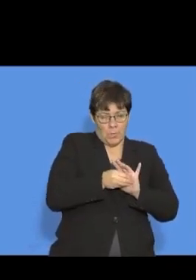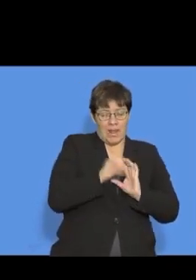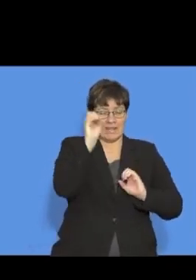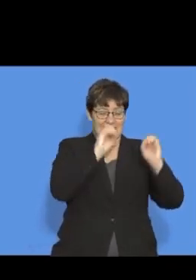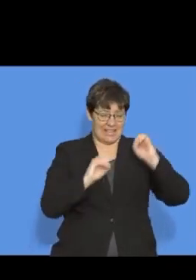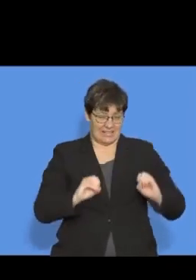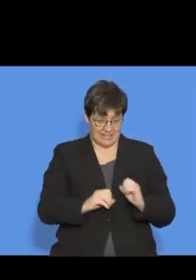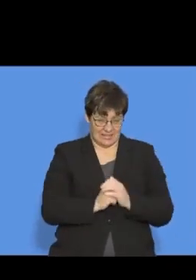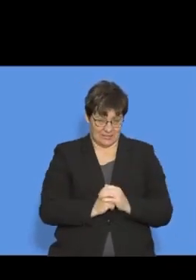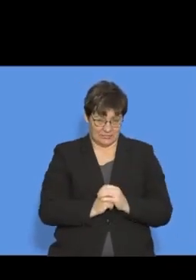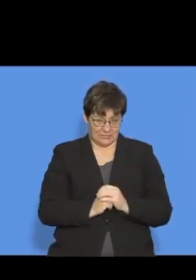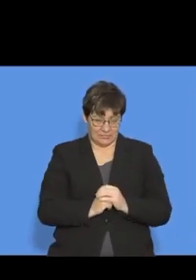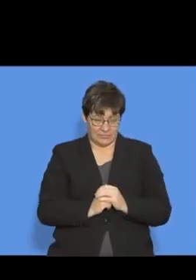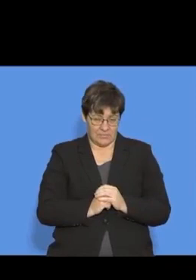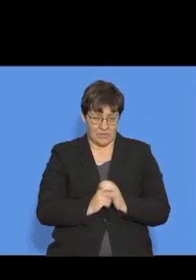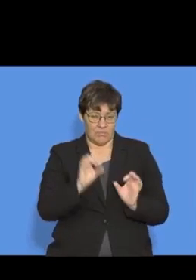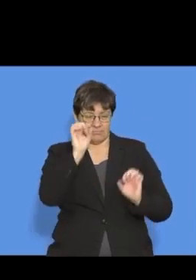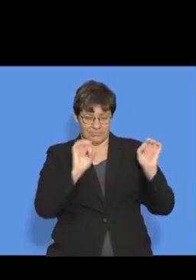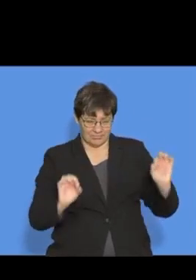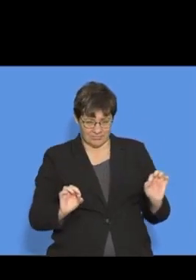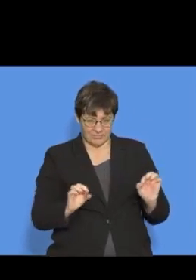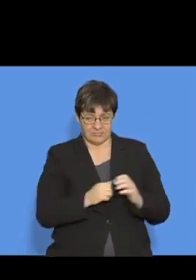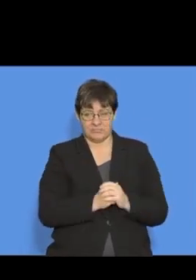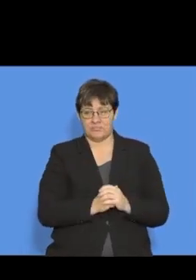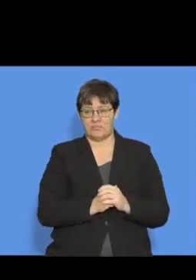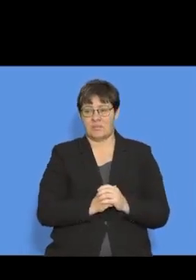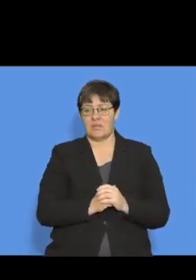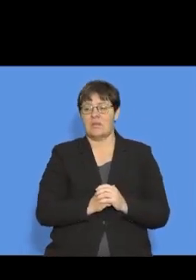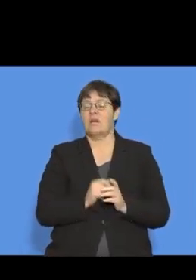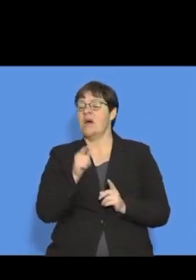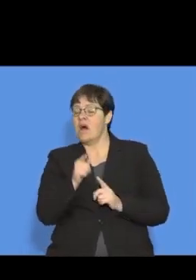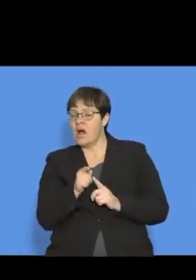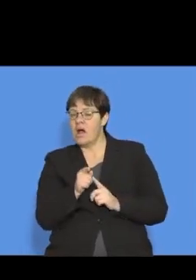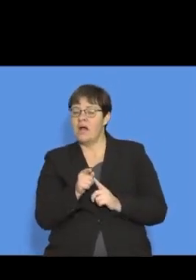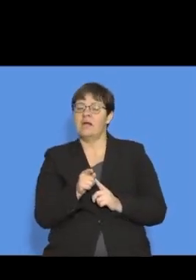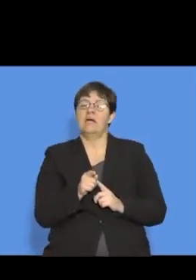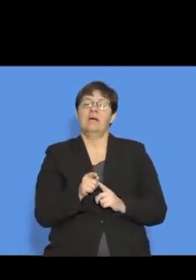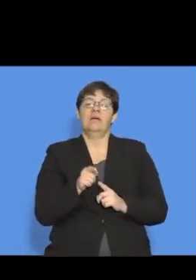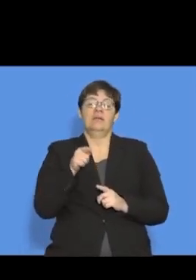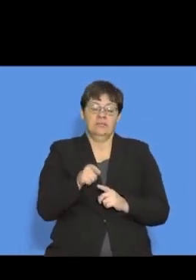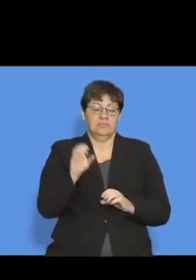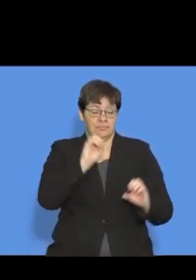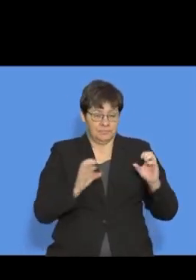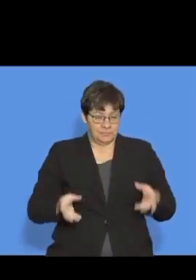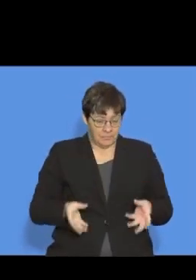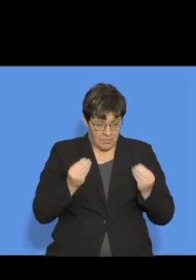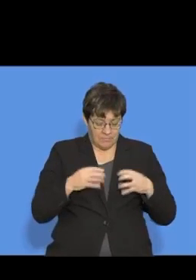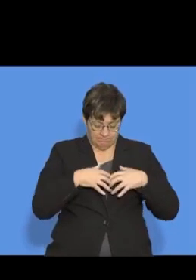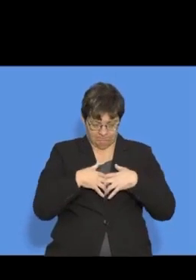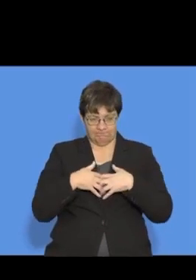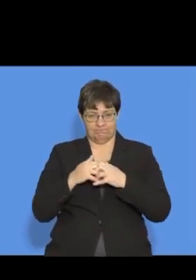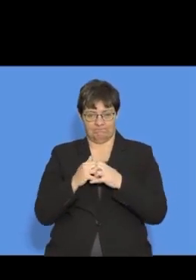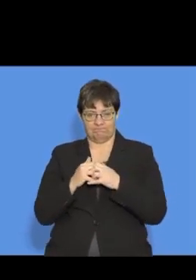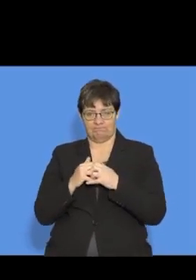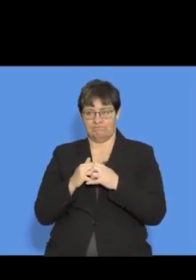absorb all of those simple monomers or building blocks and take them into our cells, where they are then put together